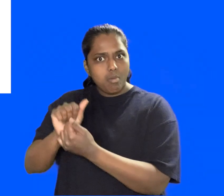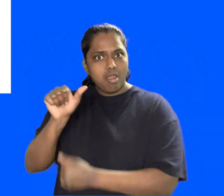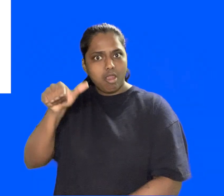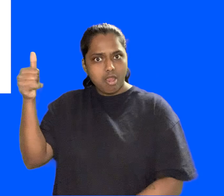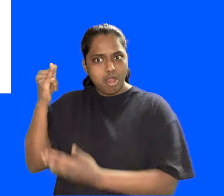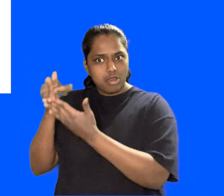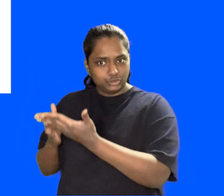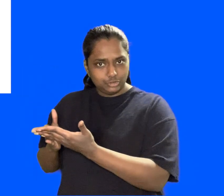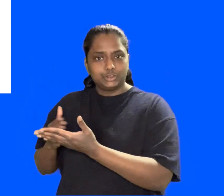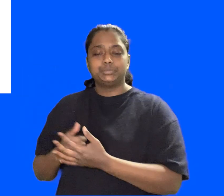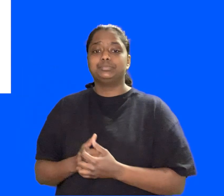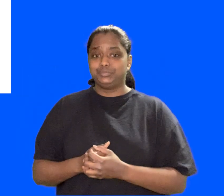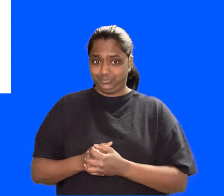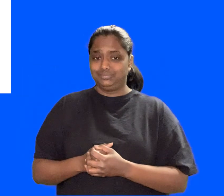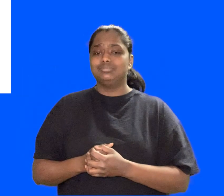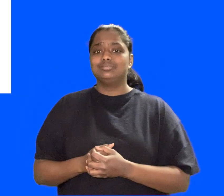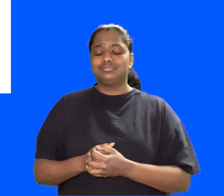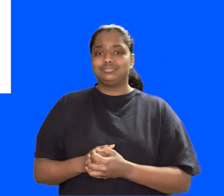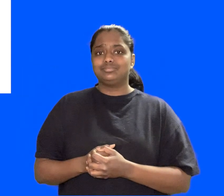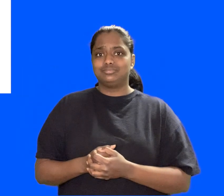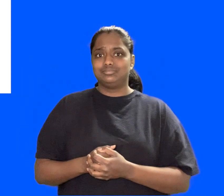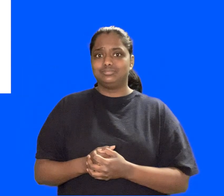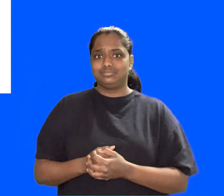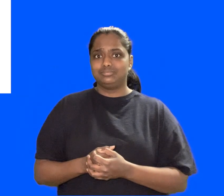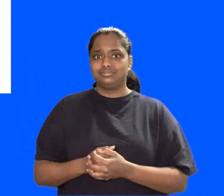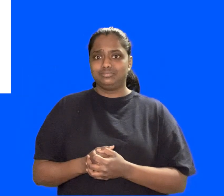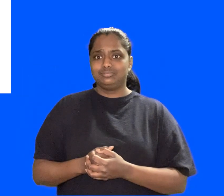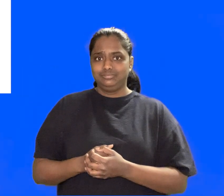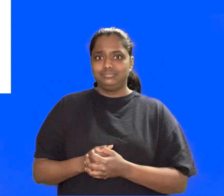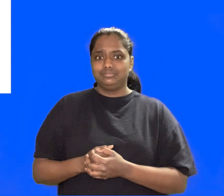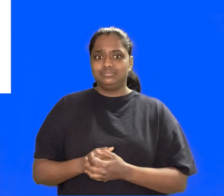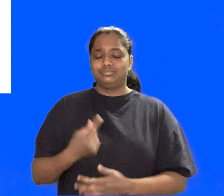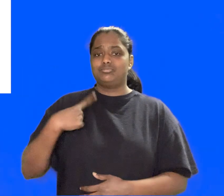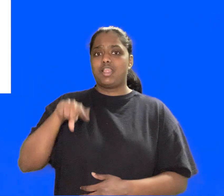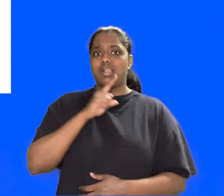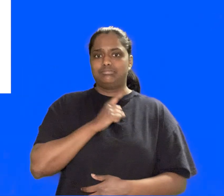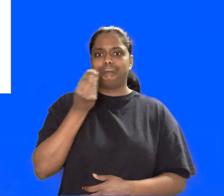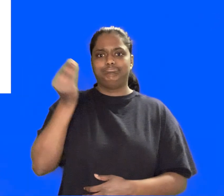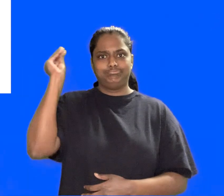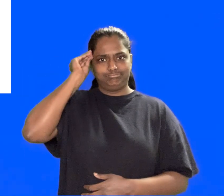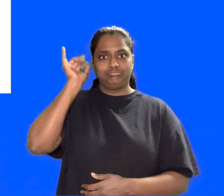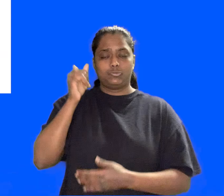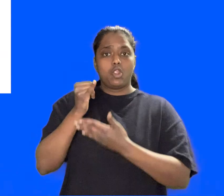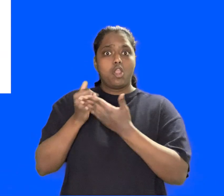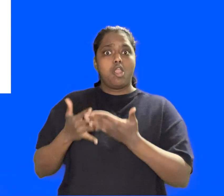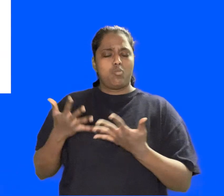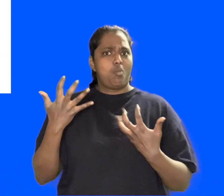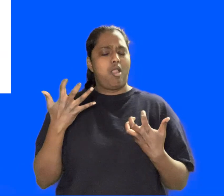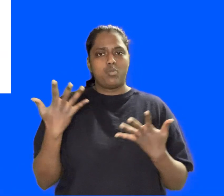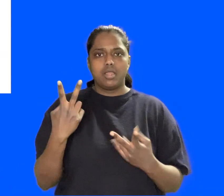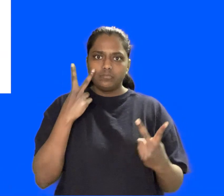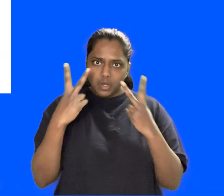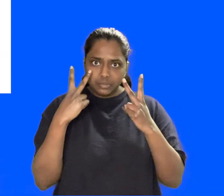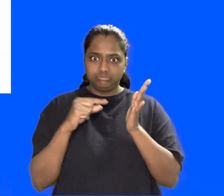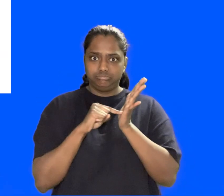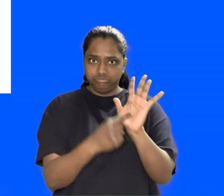artists desire visibility in the community, which can lead to opportunity to connect and collaborate with others.